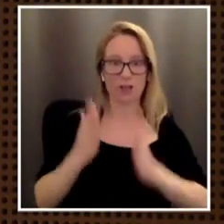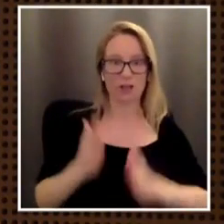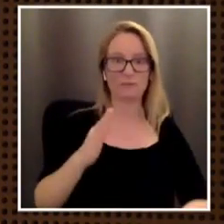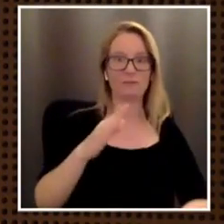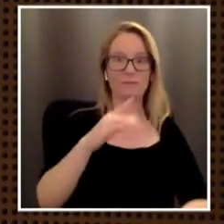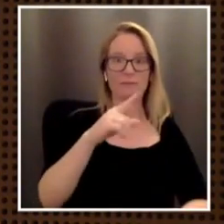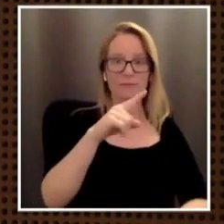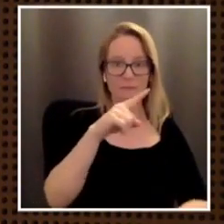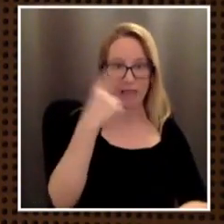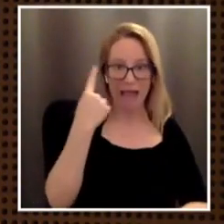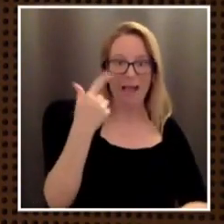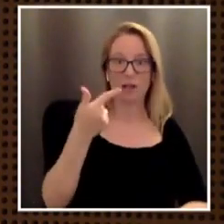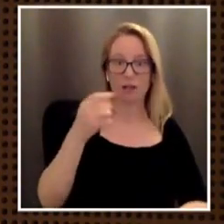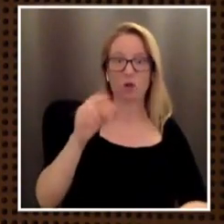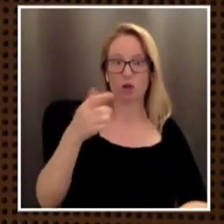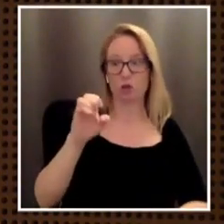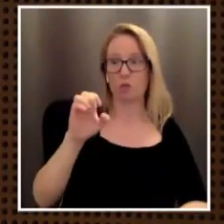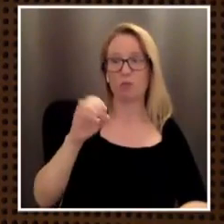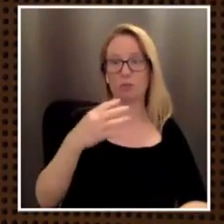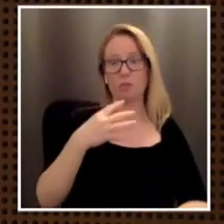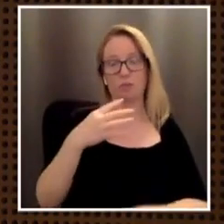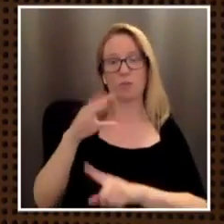Emily.